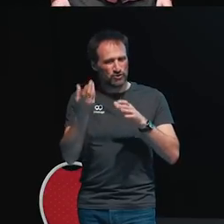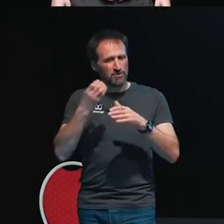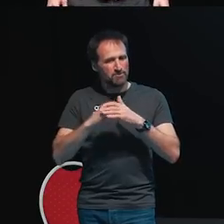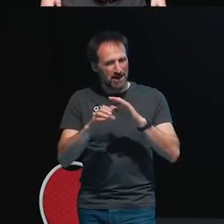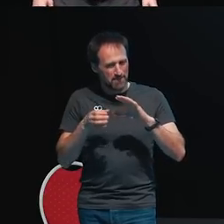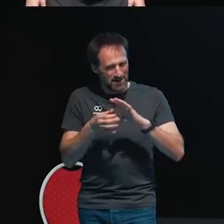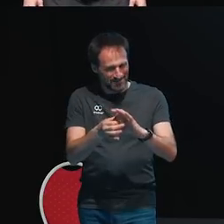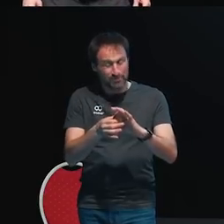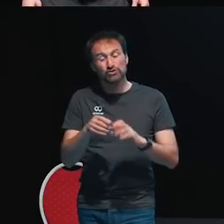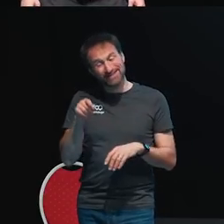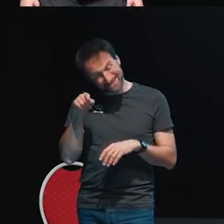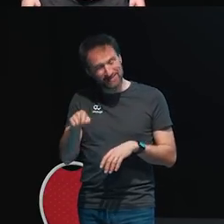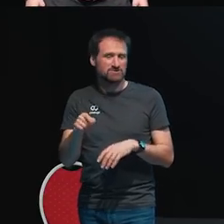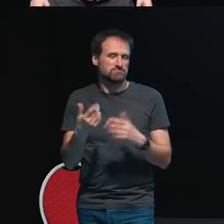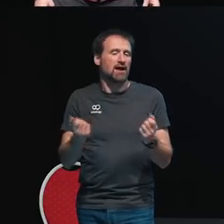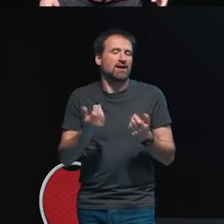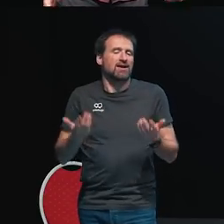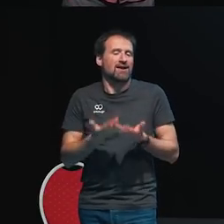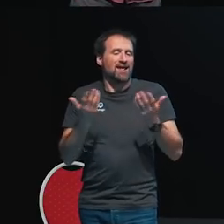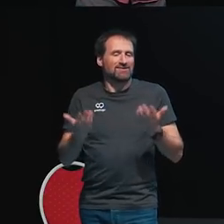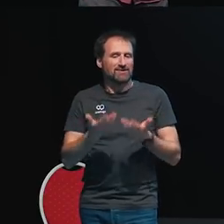to extend